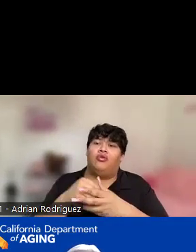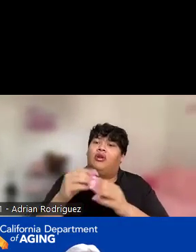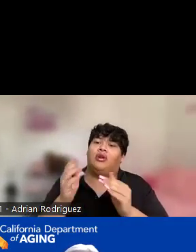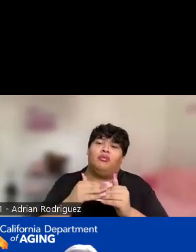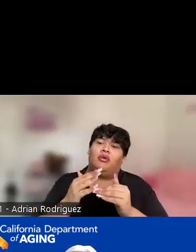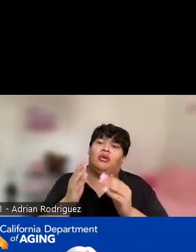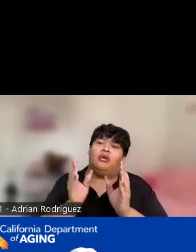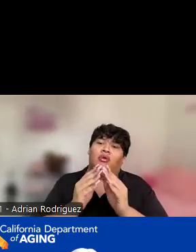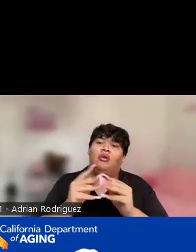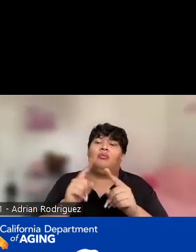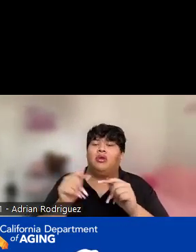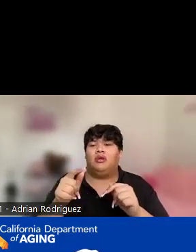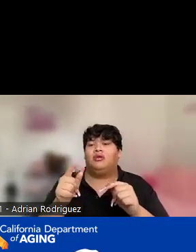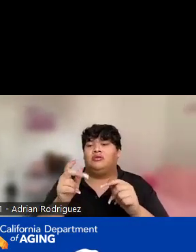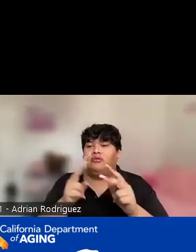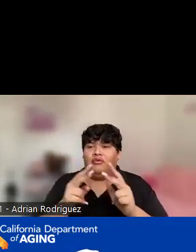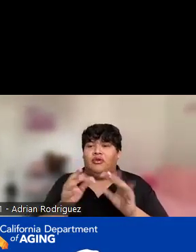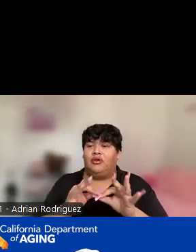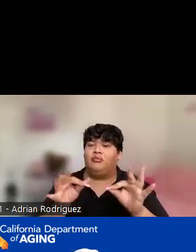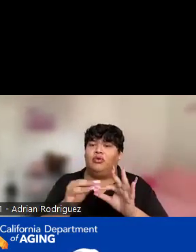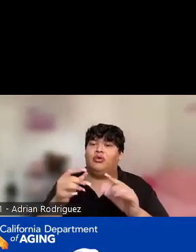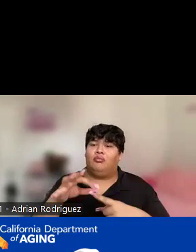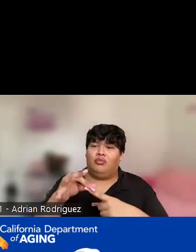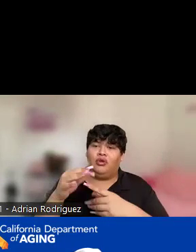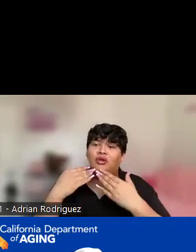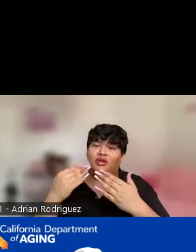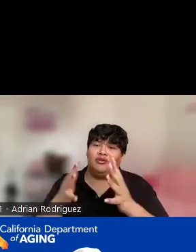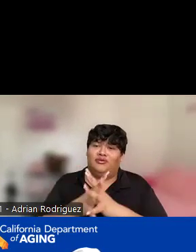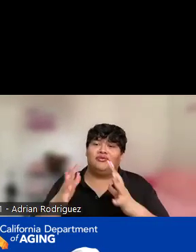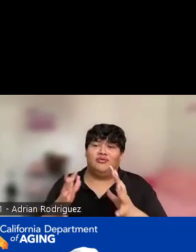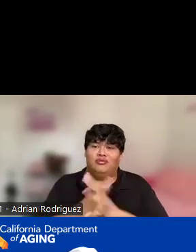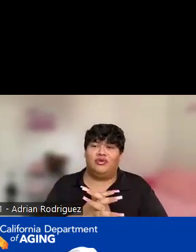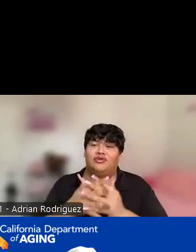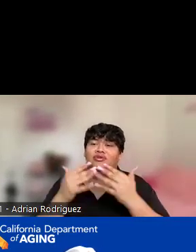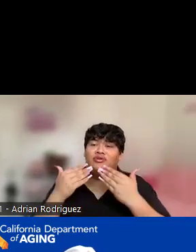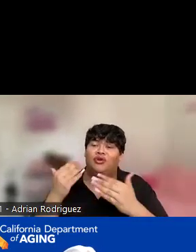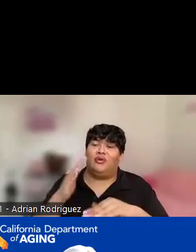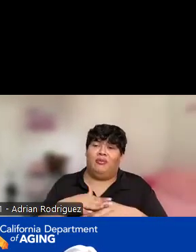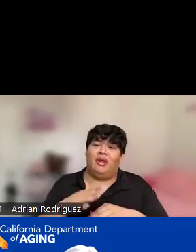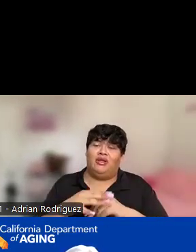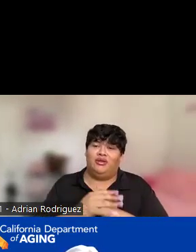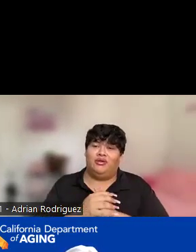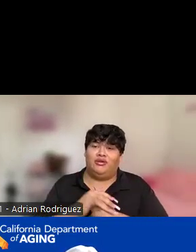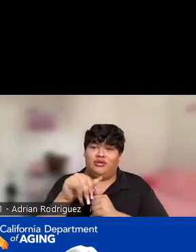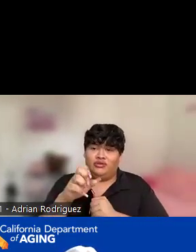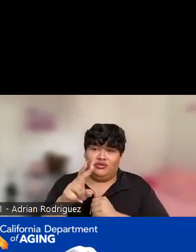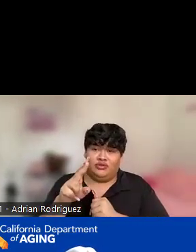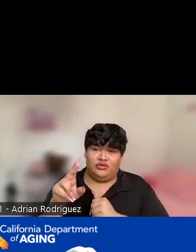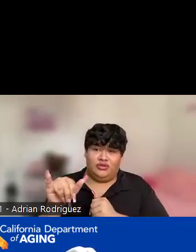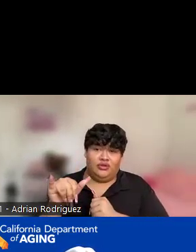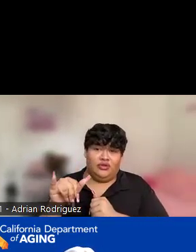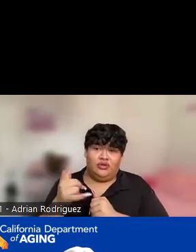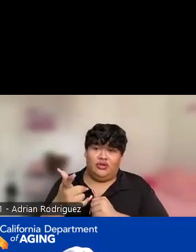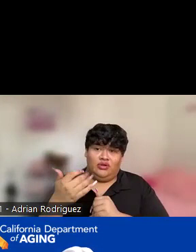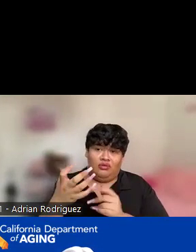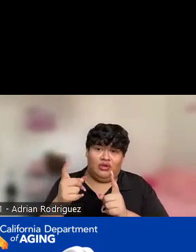such a very important point. Thank you so much. Good reminder. Jerry, why don't you